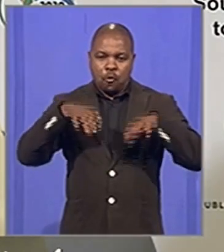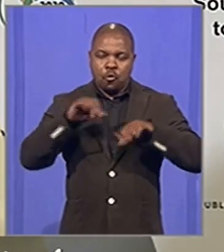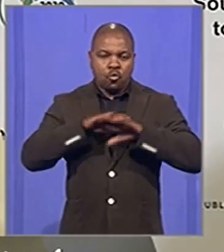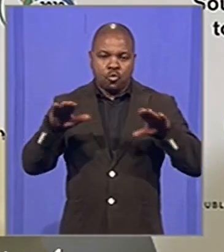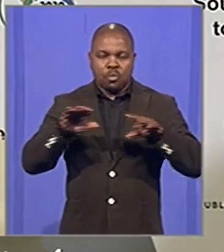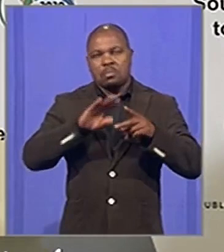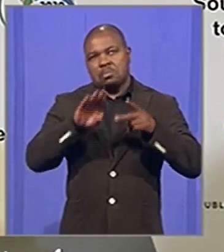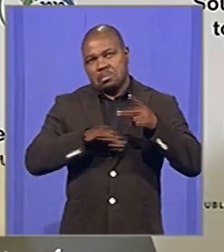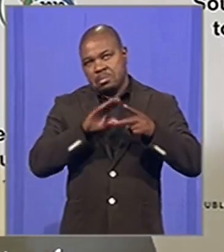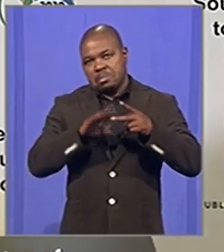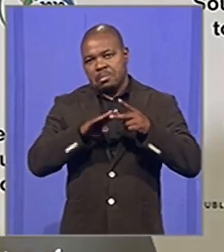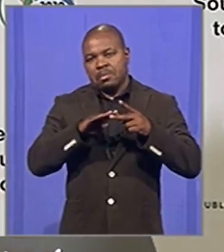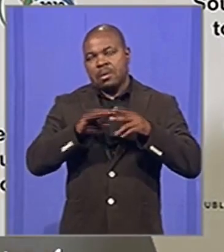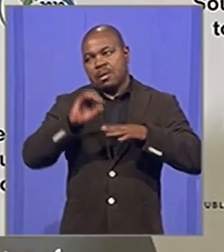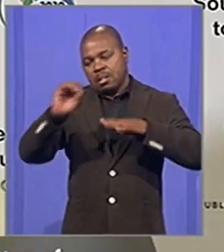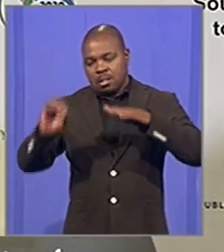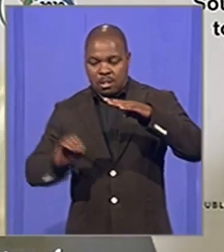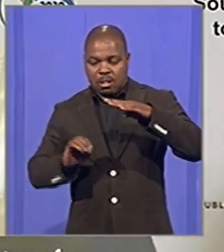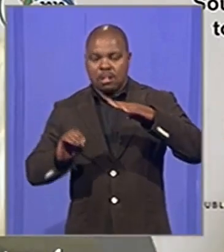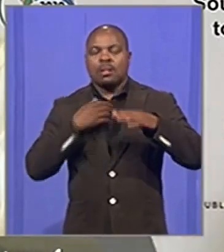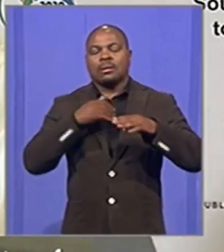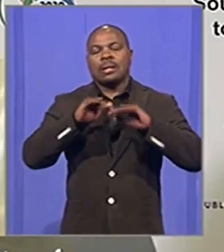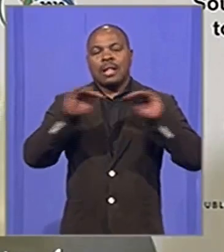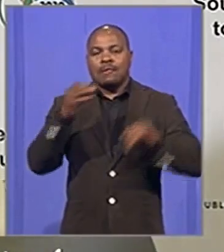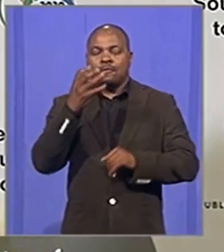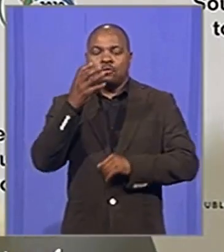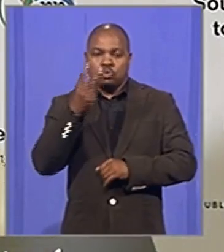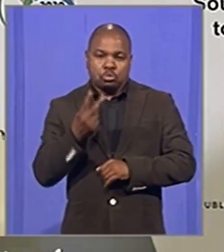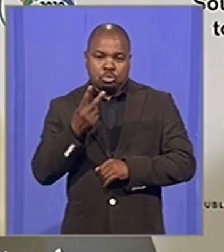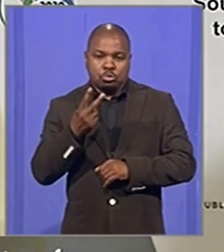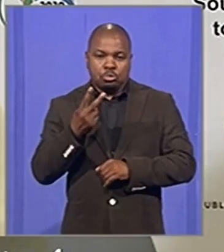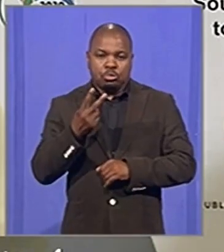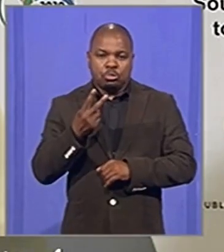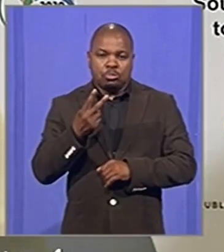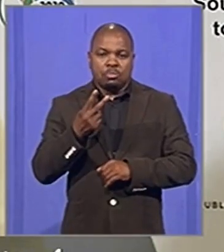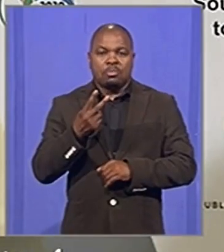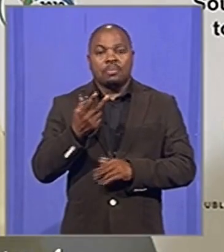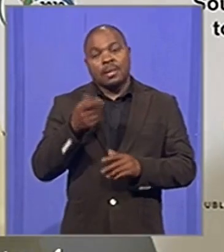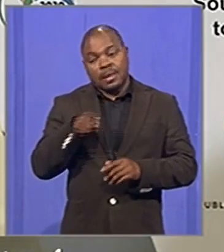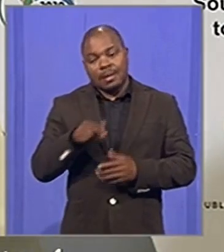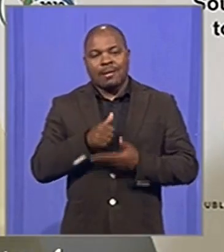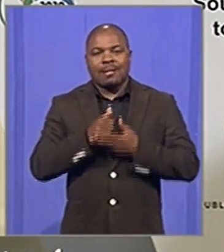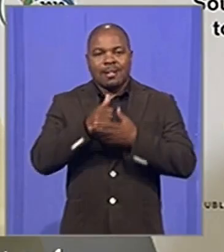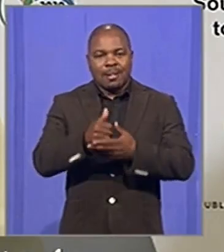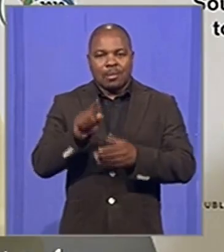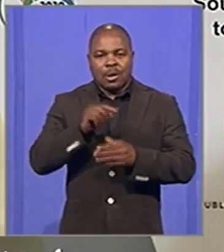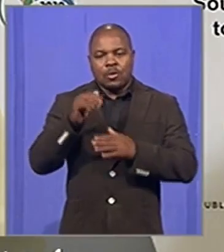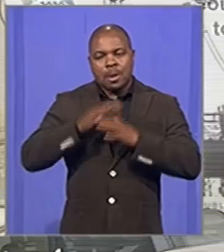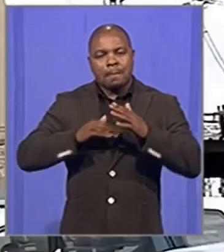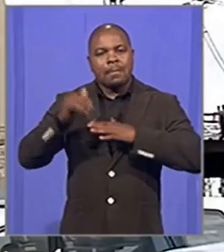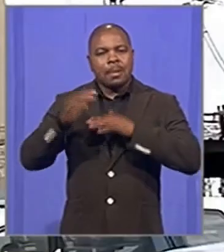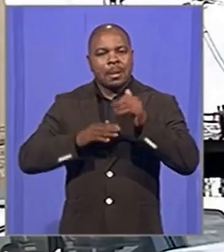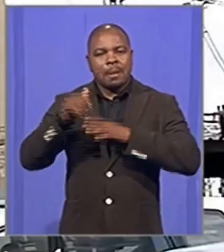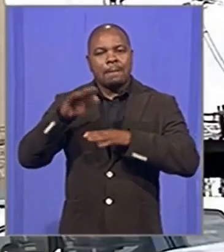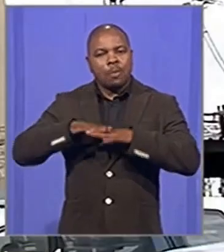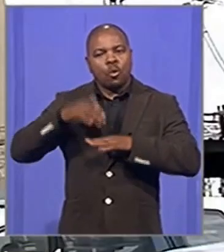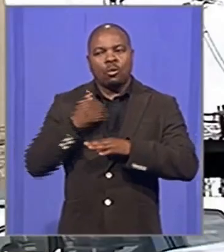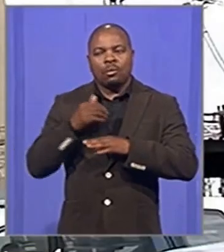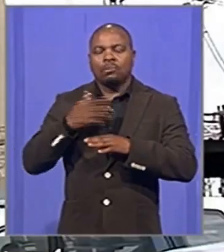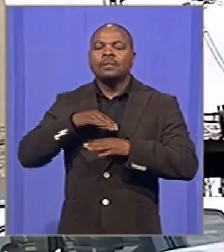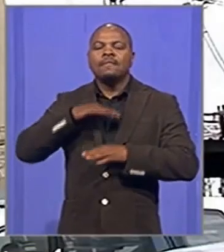we'll do stages 2 in the evenings. Once again, as stated, this is to help in terms of building up the